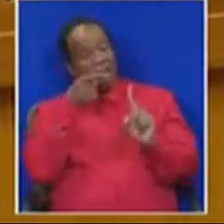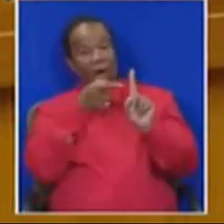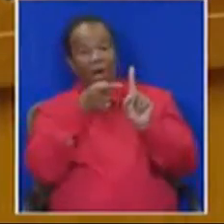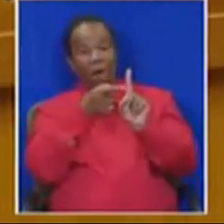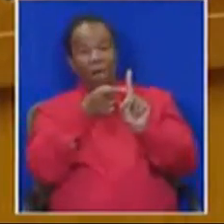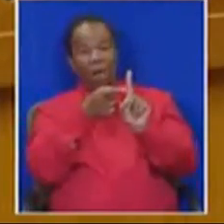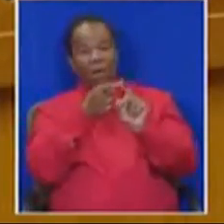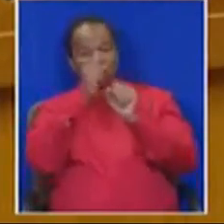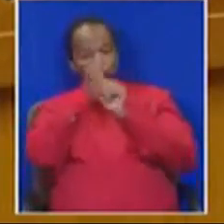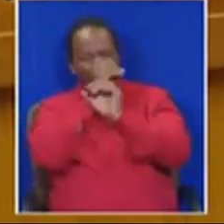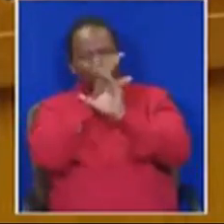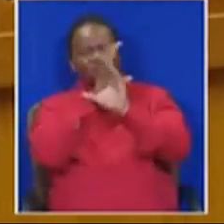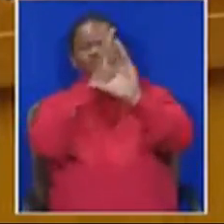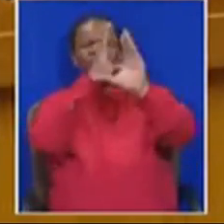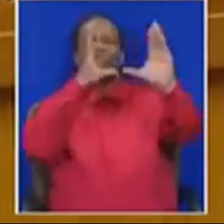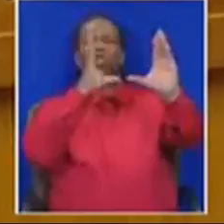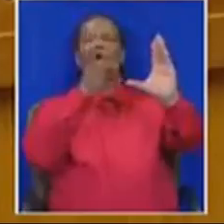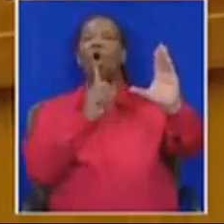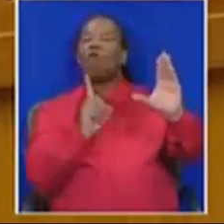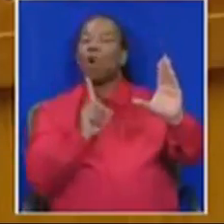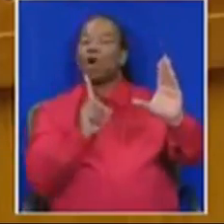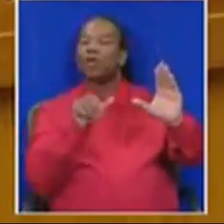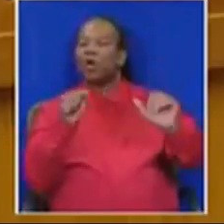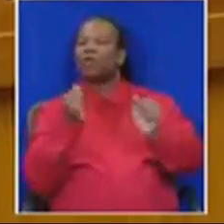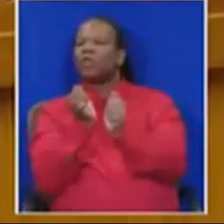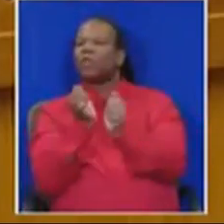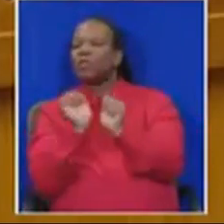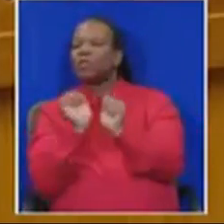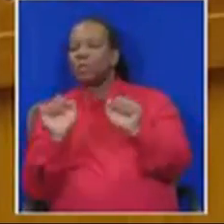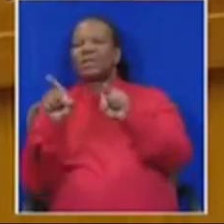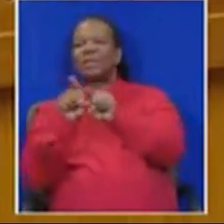of a democratic, just, and equitable society.